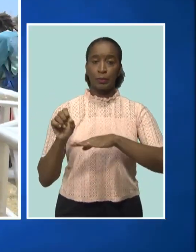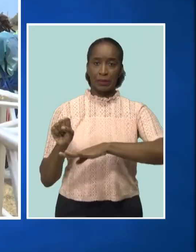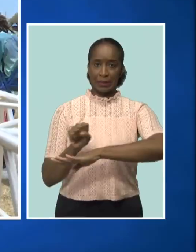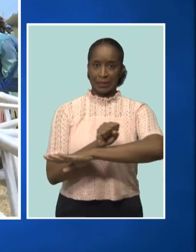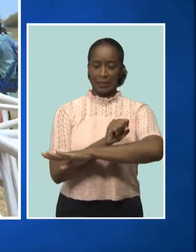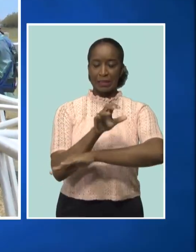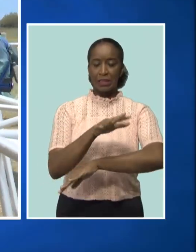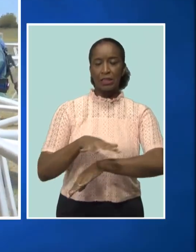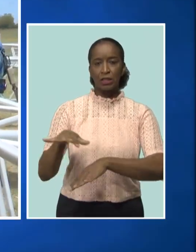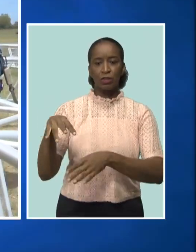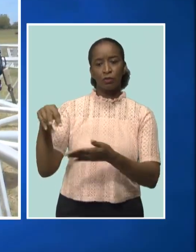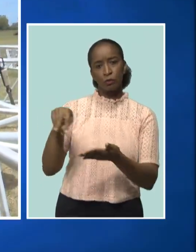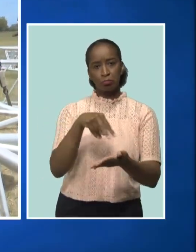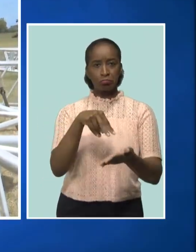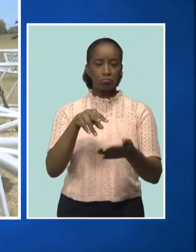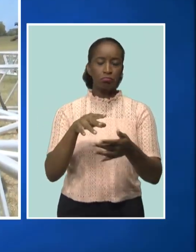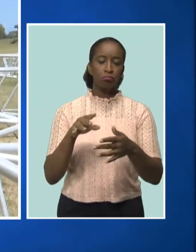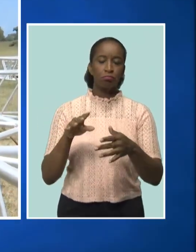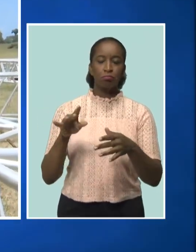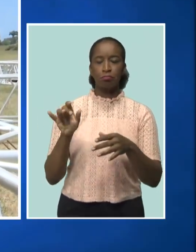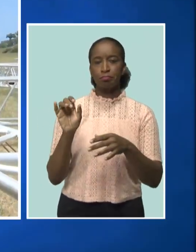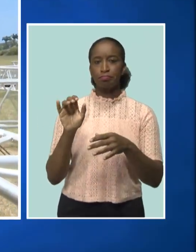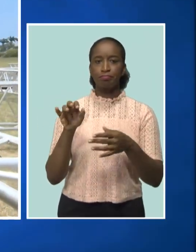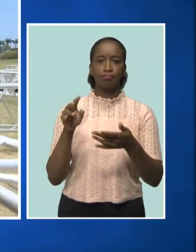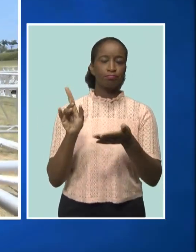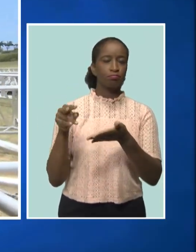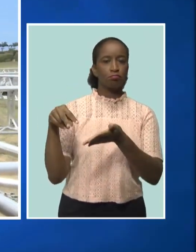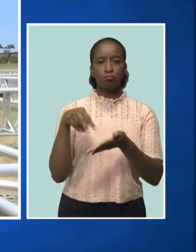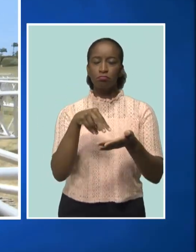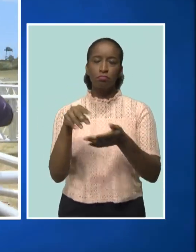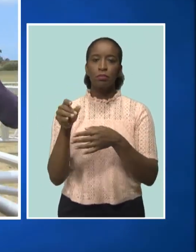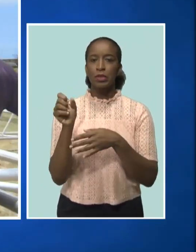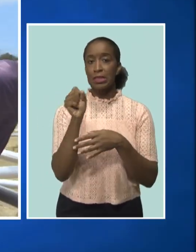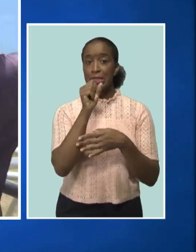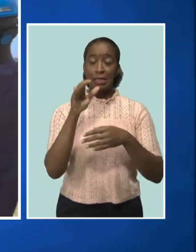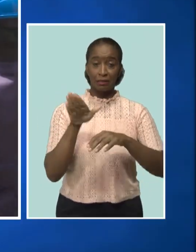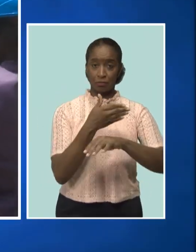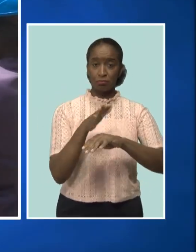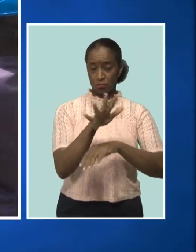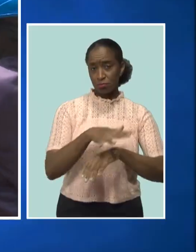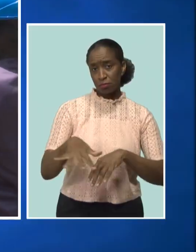Caribbean Music Festival, which comes off tomorrow night. A CBC News crew